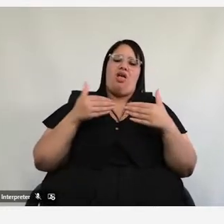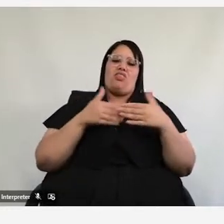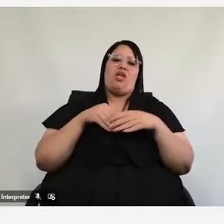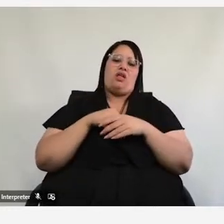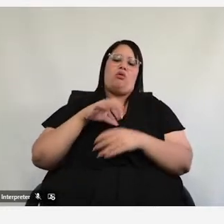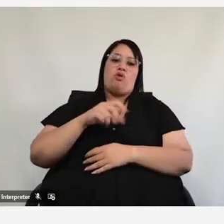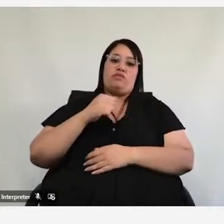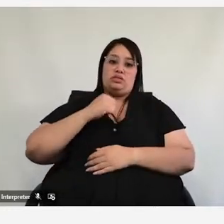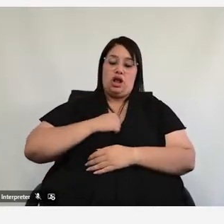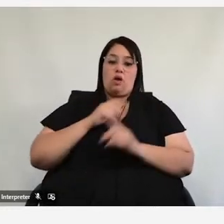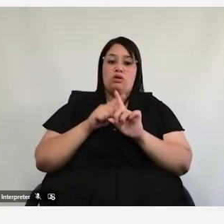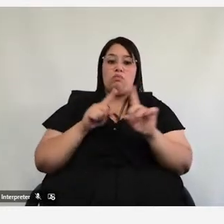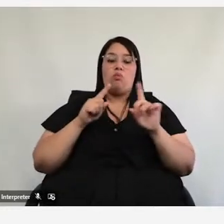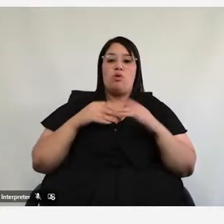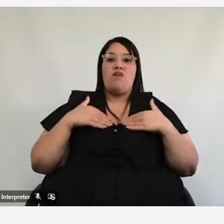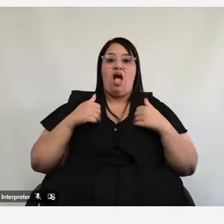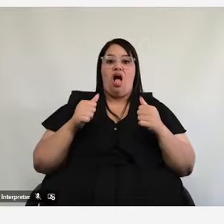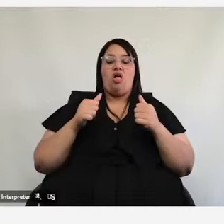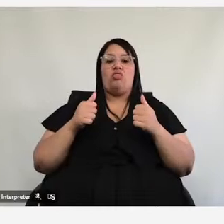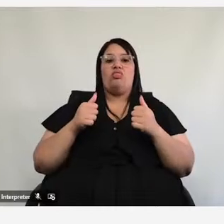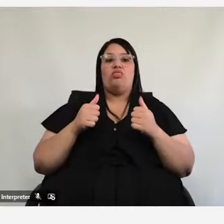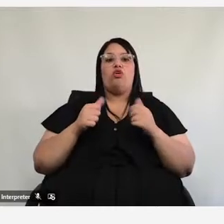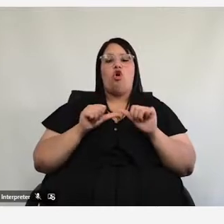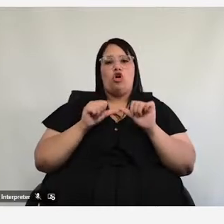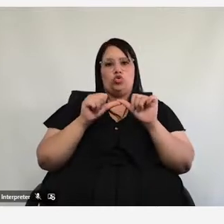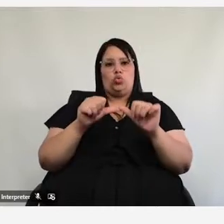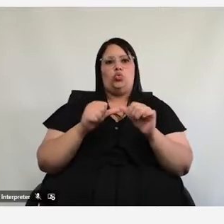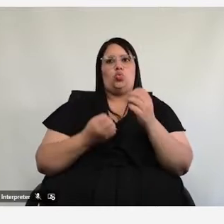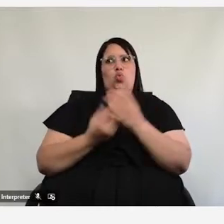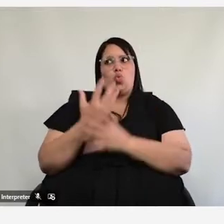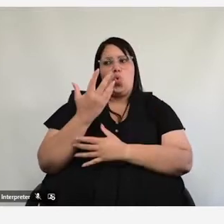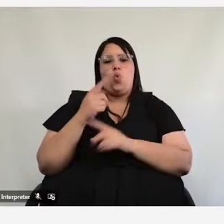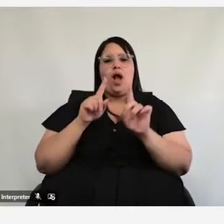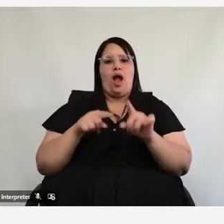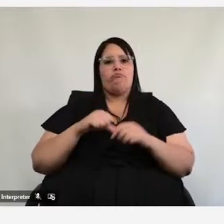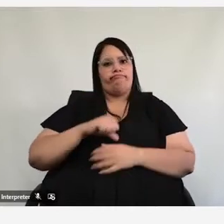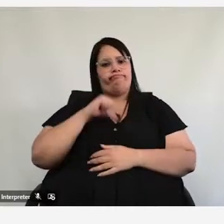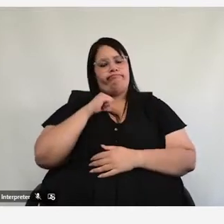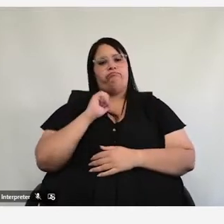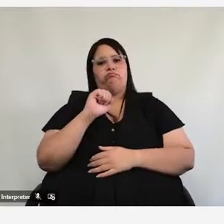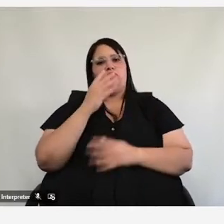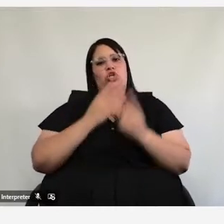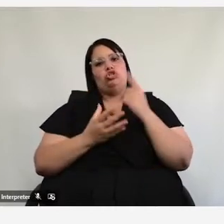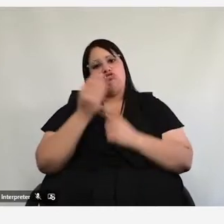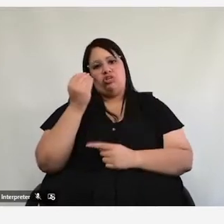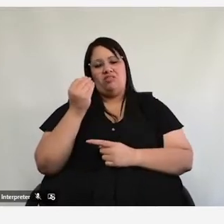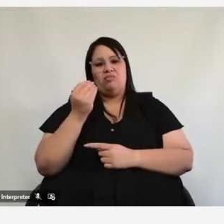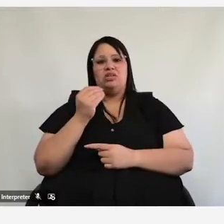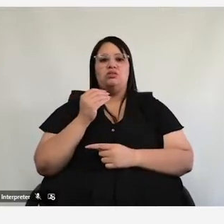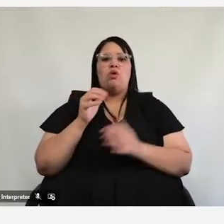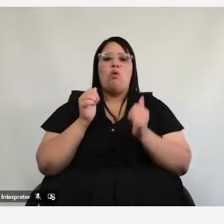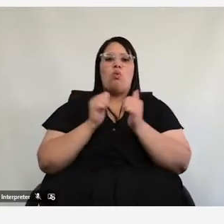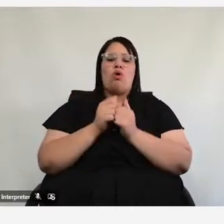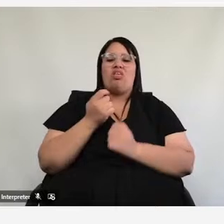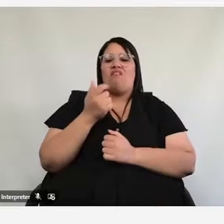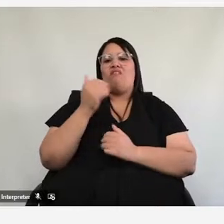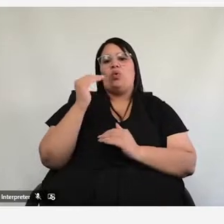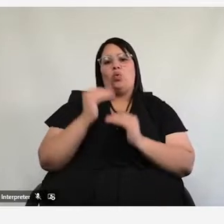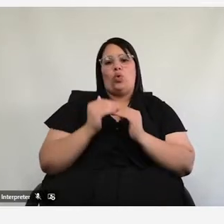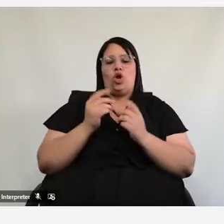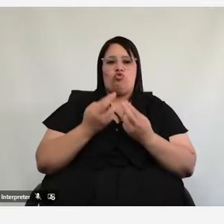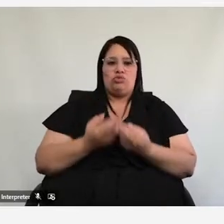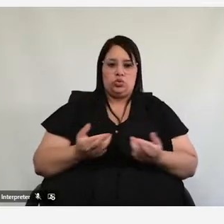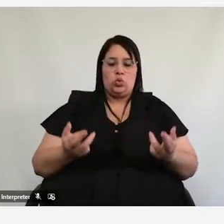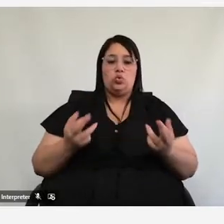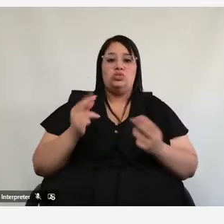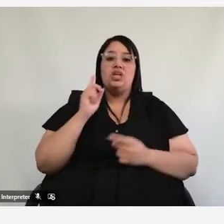The Department of Health and Wellness continues to excel and can take pride in their achievements, even with fewer resources.